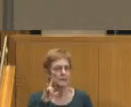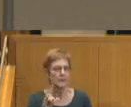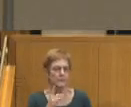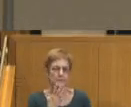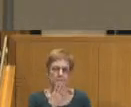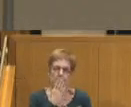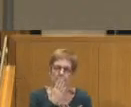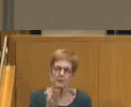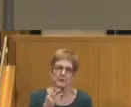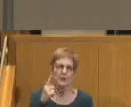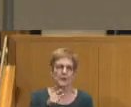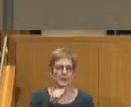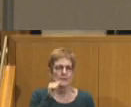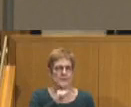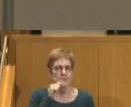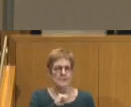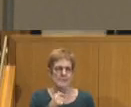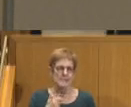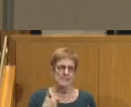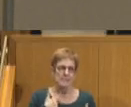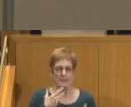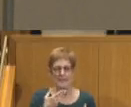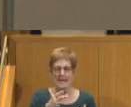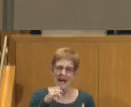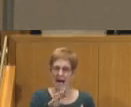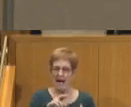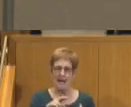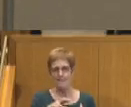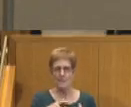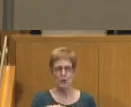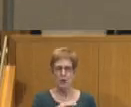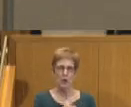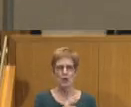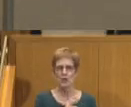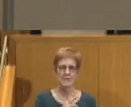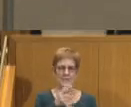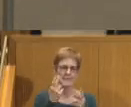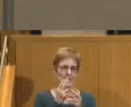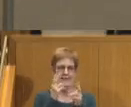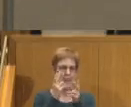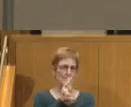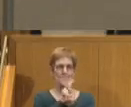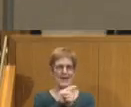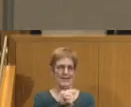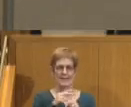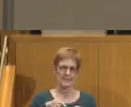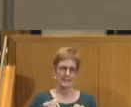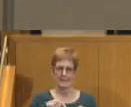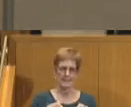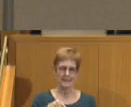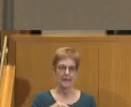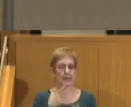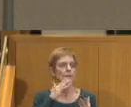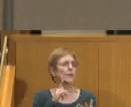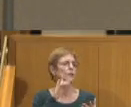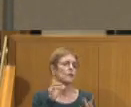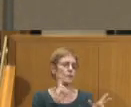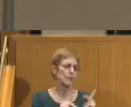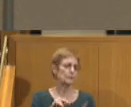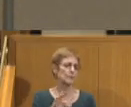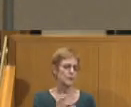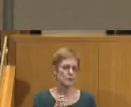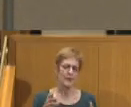Thank you. Thank you to the members of Team Mitchell for your time and your commitment to make sure I could sit in this chair today. And I see